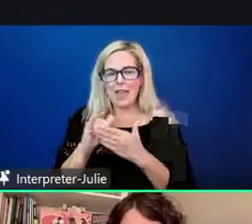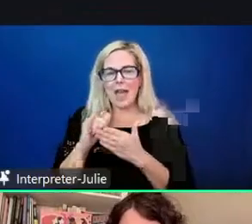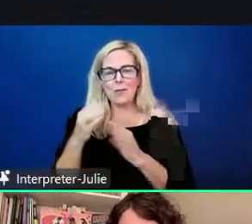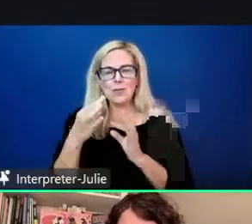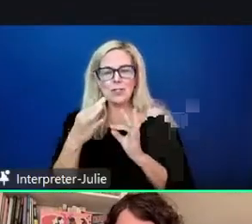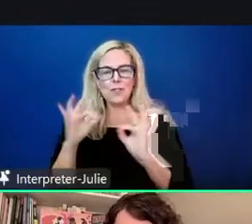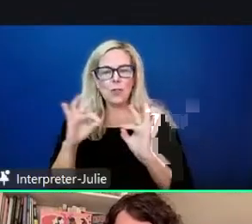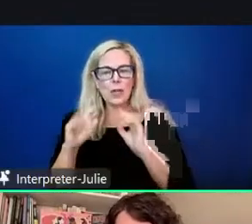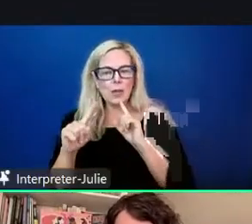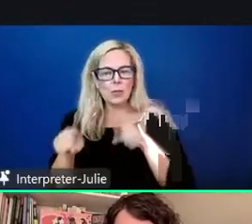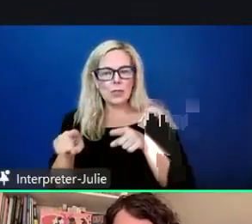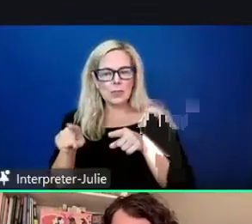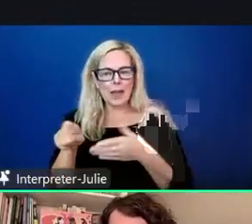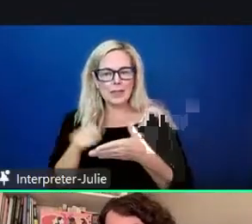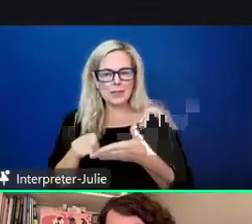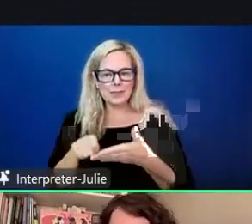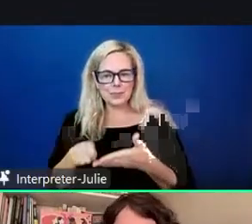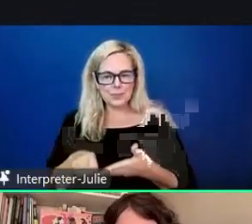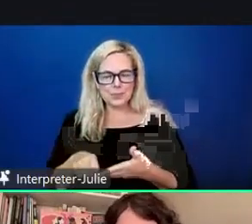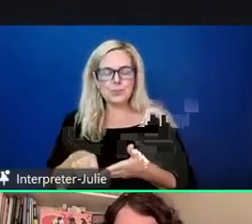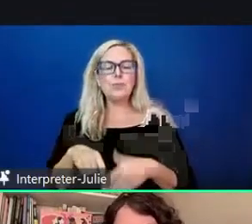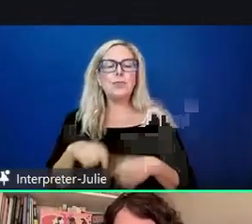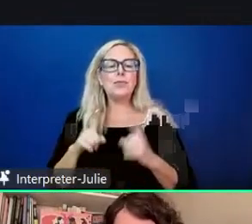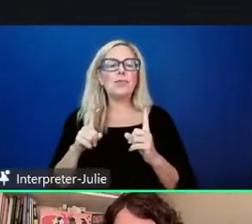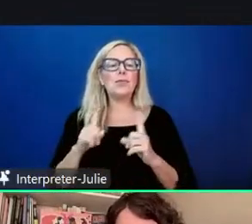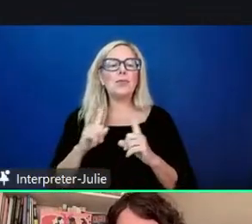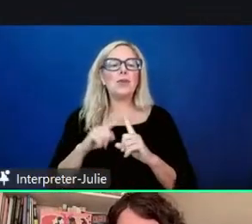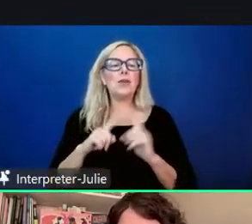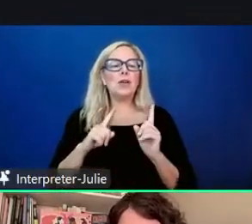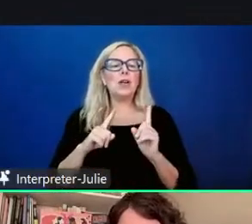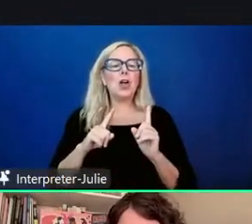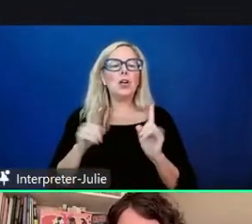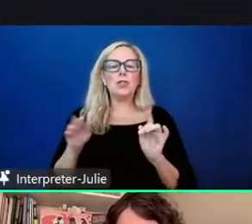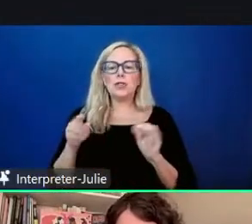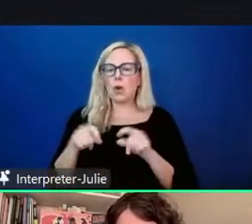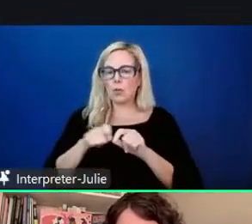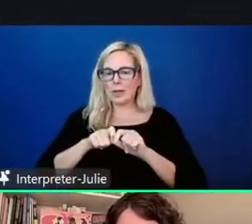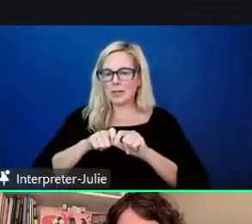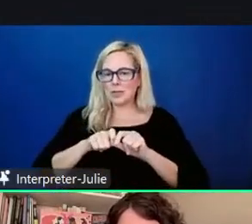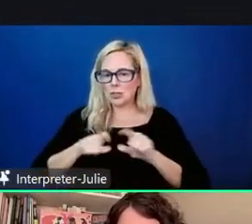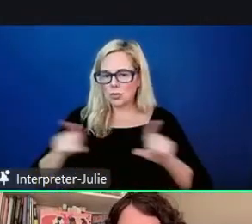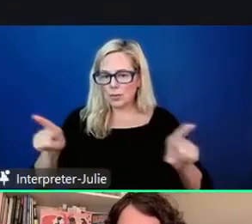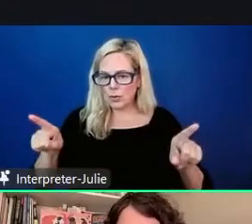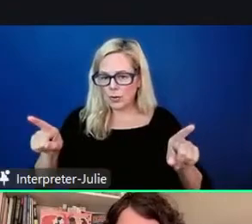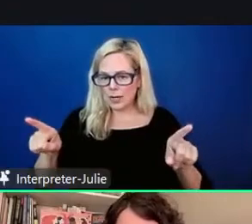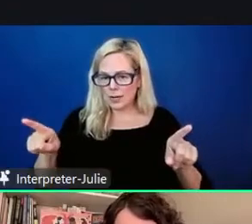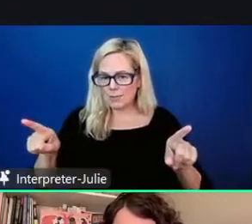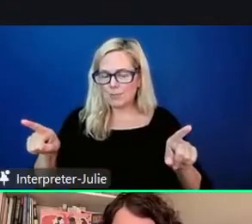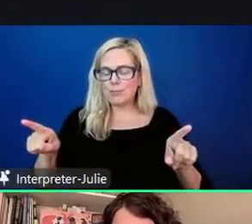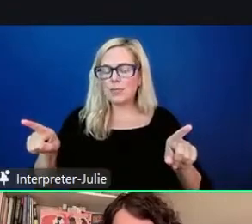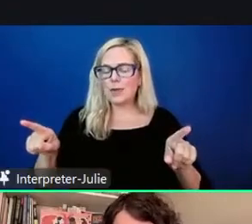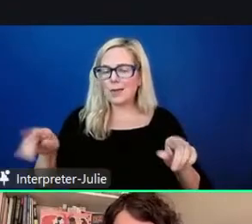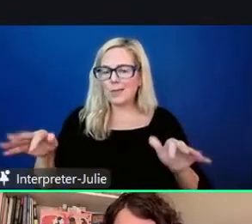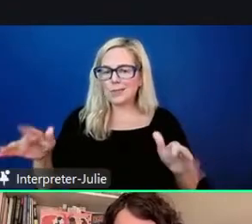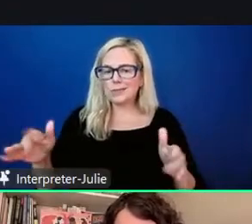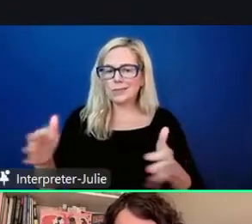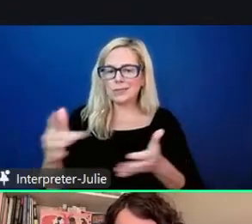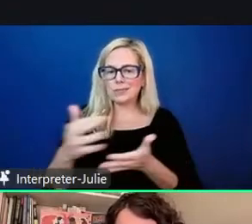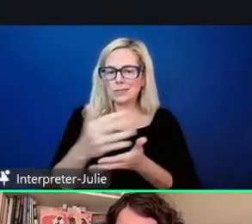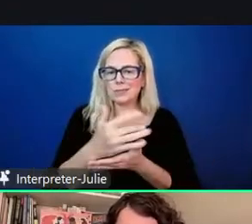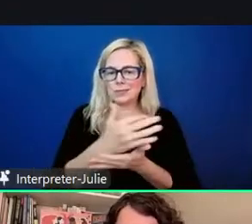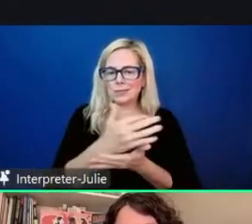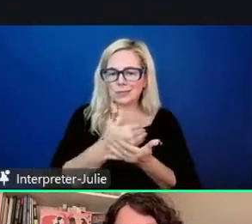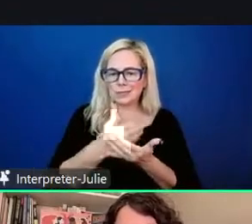So where are we in terms of the study? We distributed and received the study from all of the groups I mentioned. We completed the quantitative